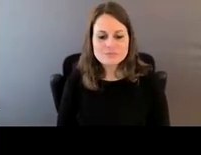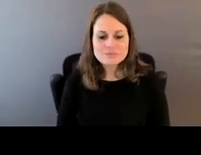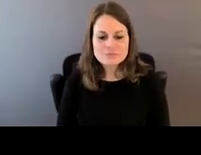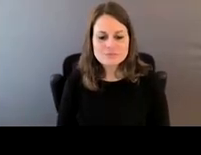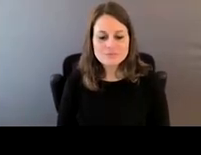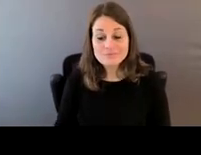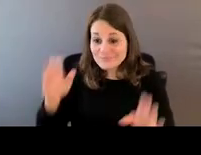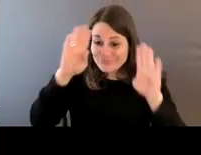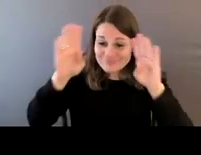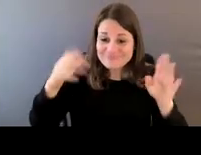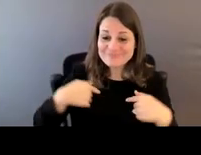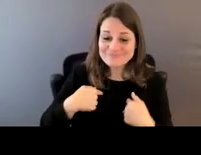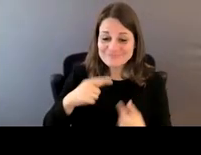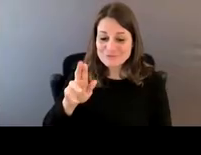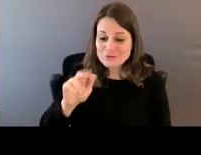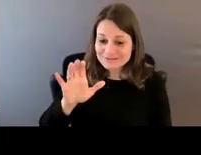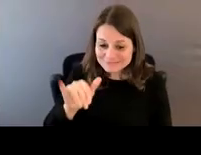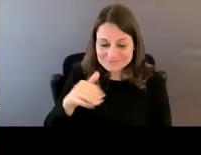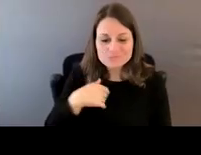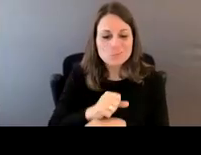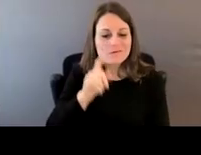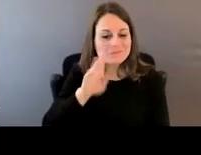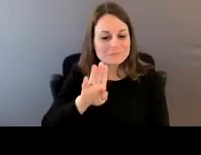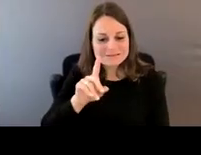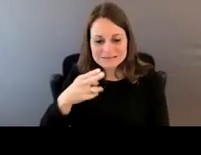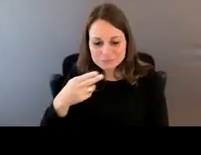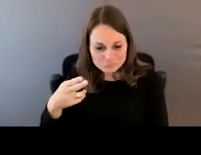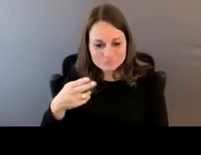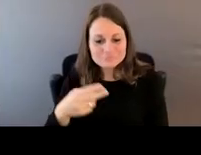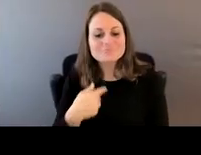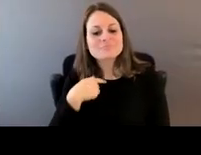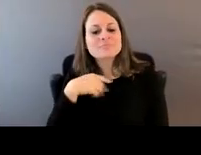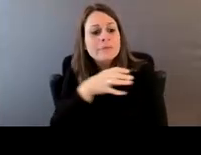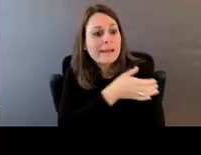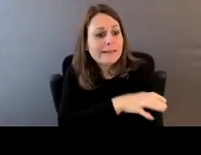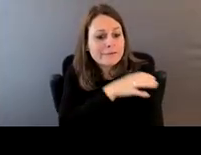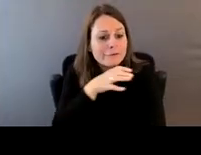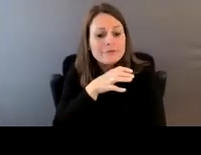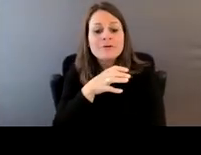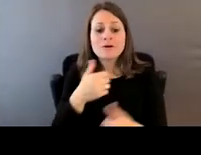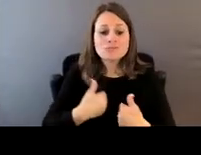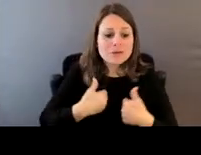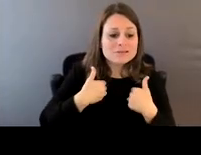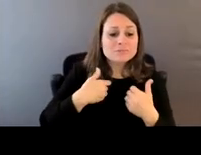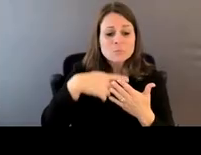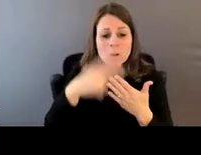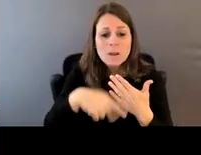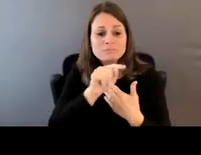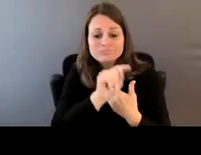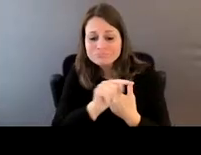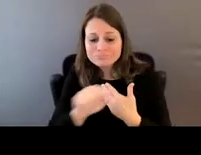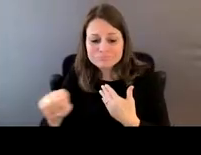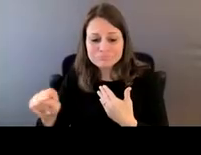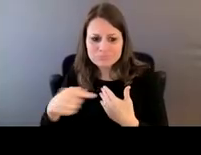the clinical and I oversee clinical and residential services for the Division of Developmental Disabilities. Within